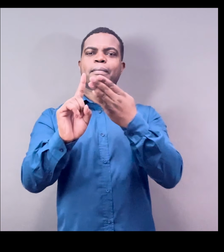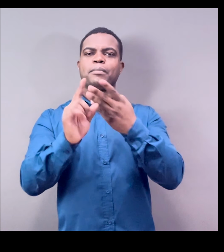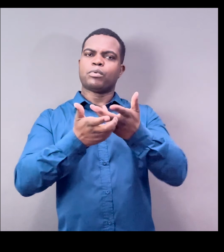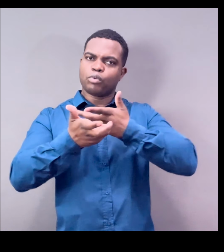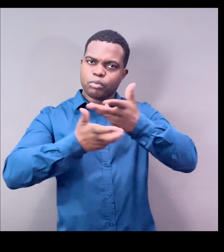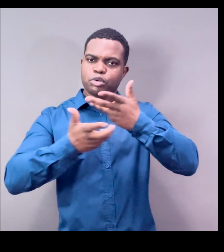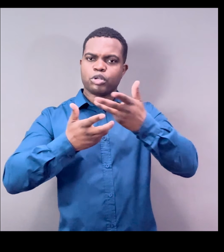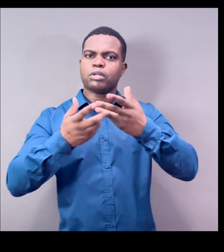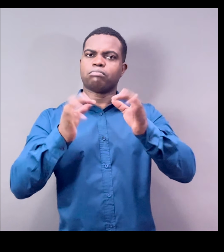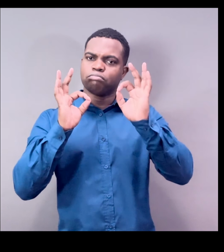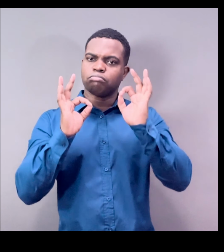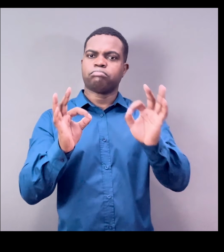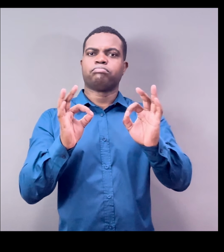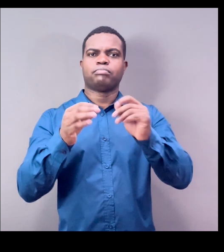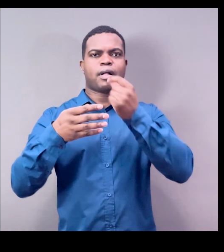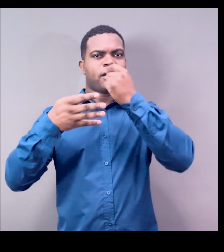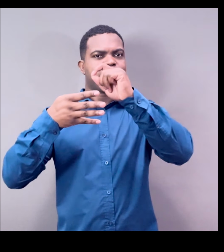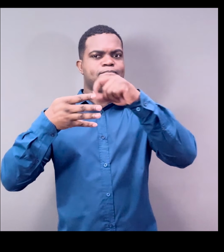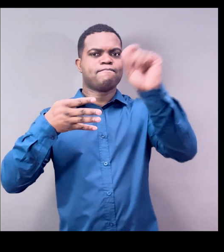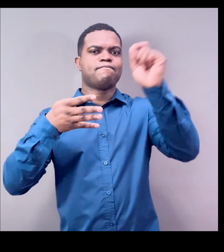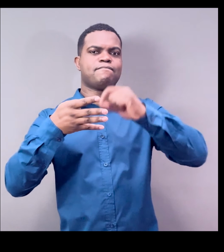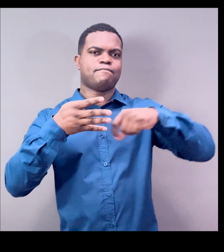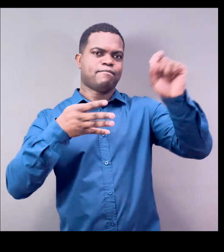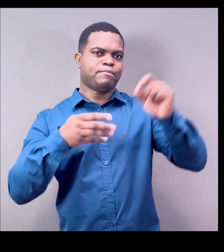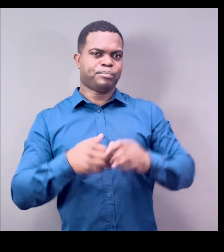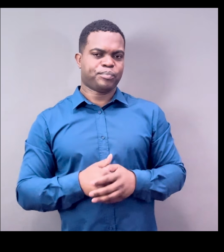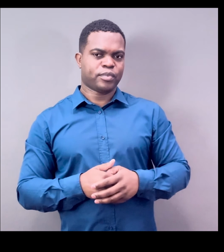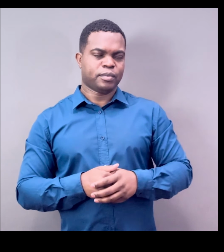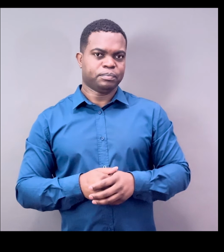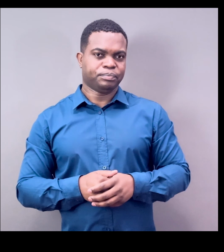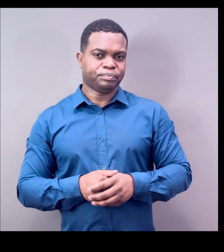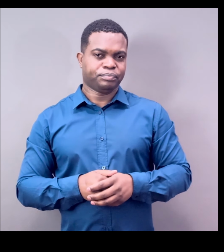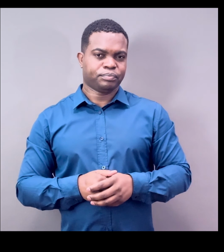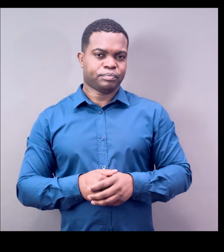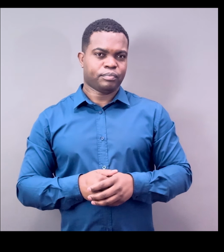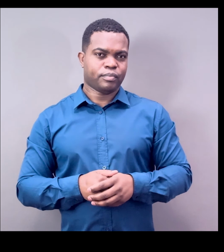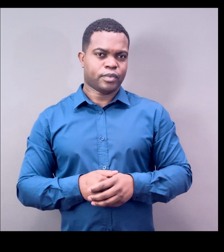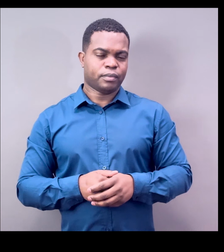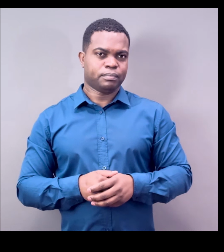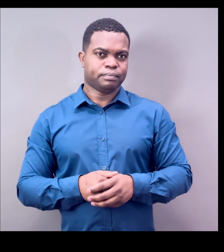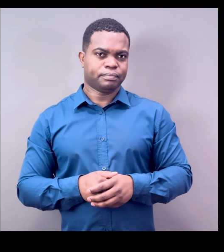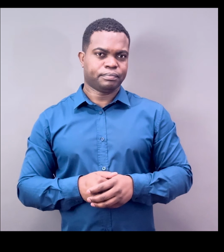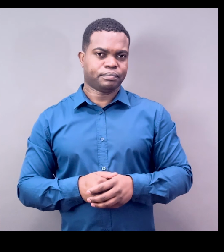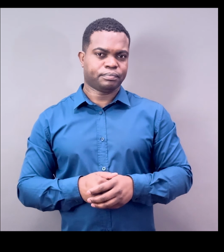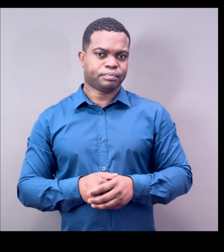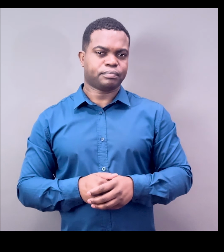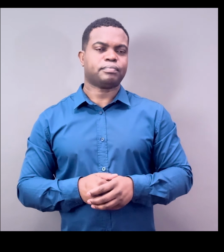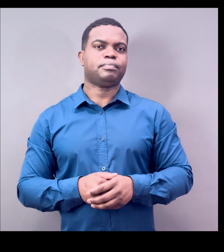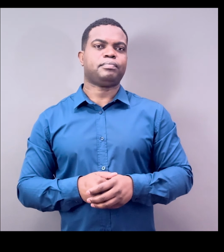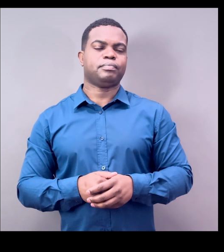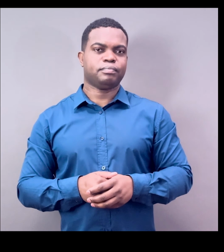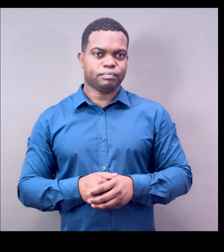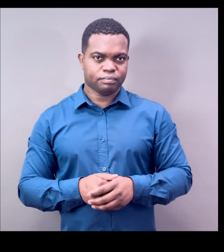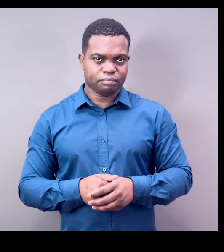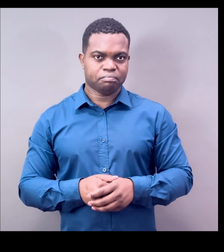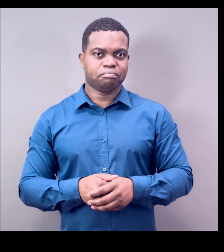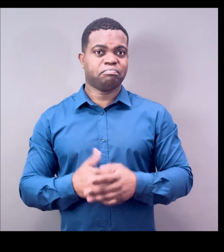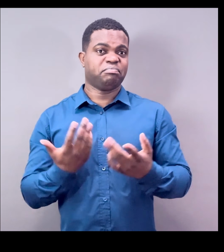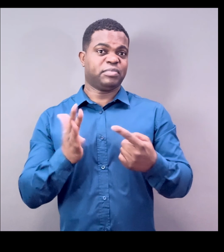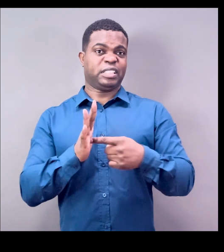So, stakeholder analysis is a way of determining who among stakeholders can have the